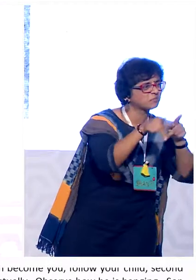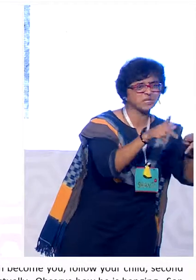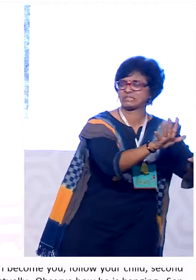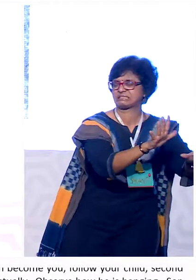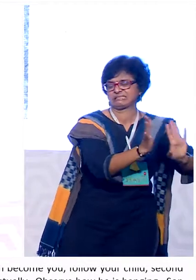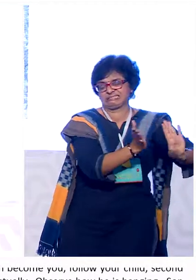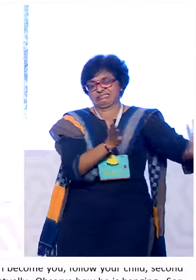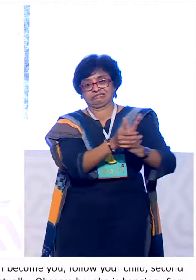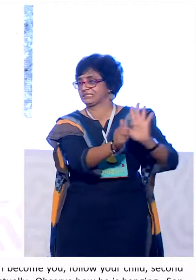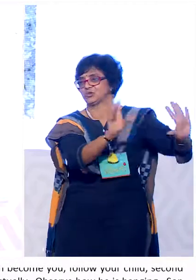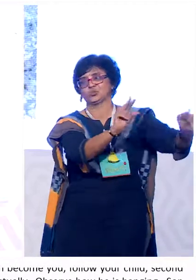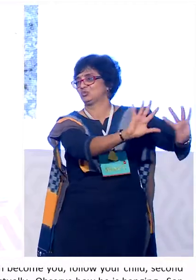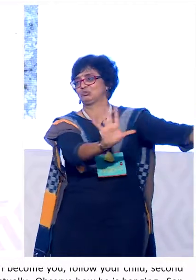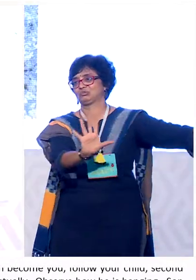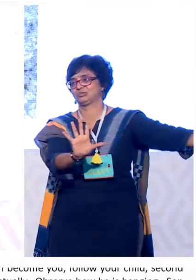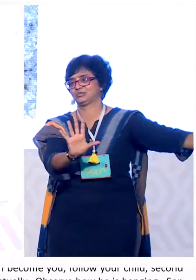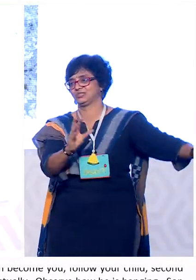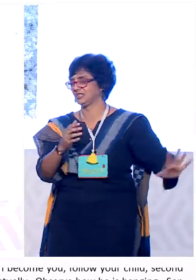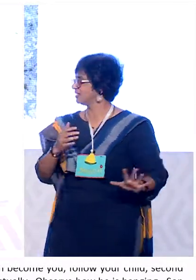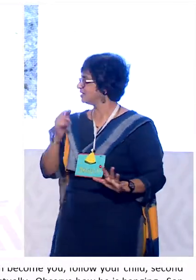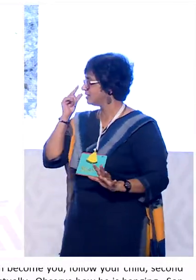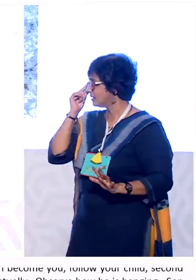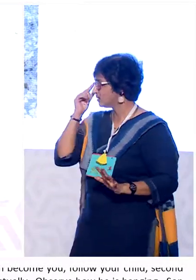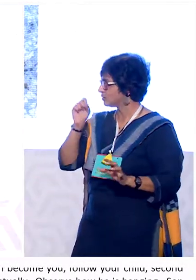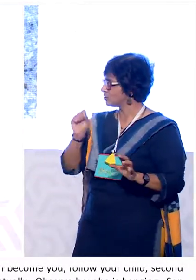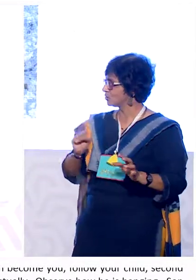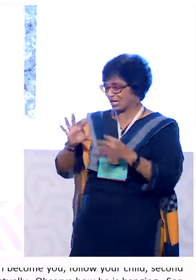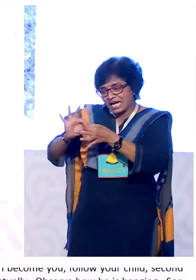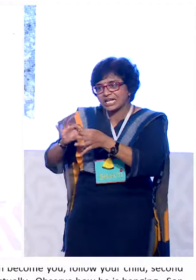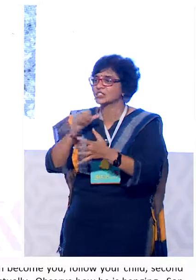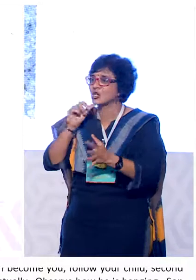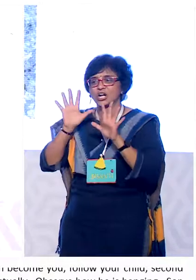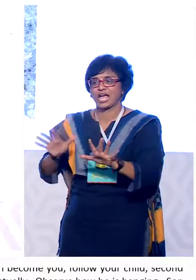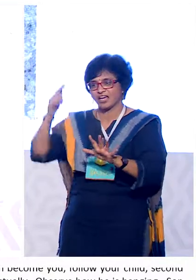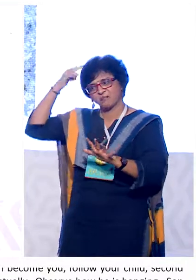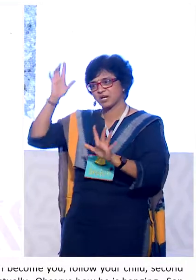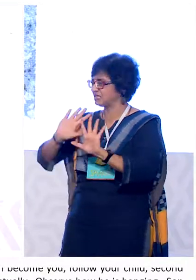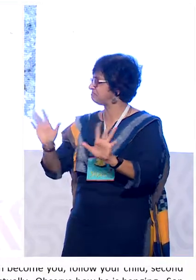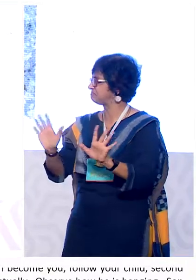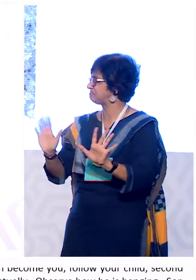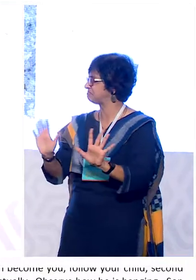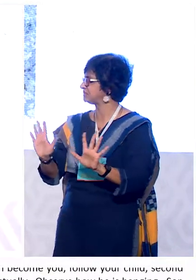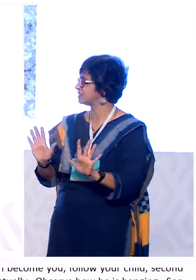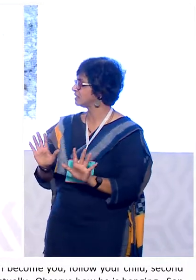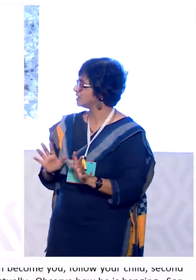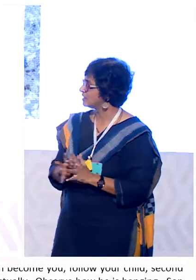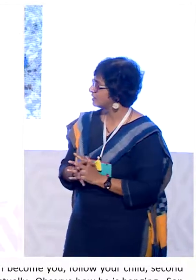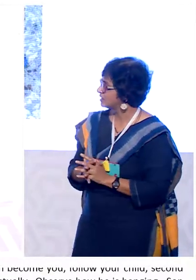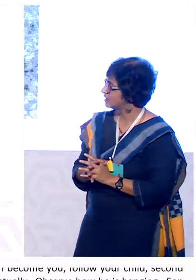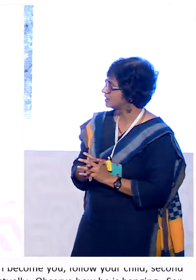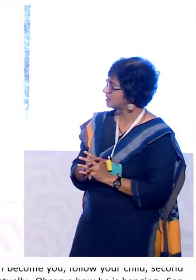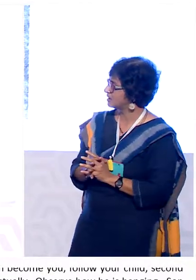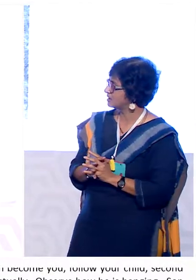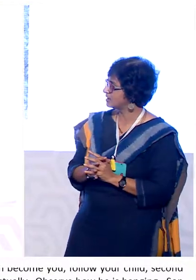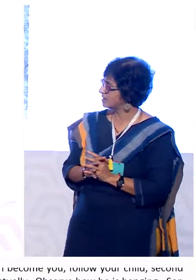to get the oxytocin going, you're going to promote BDNF, and you're going to promote the production of Purkinje cells. Well, guess what? It